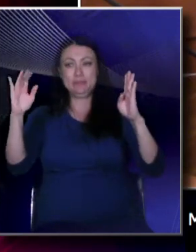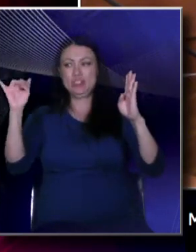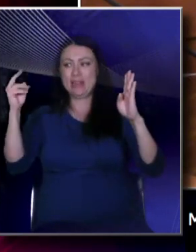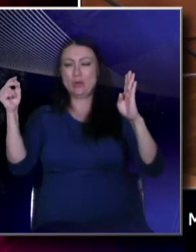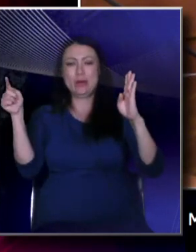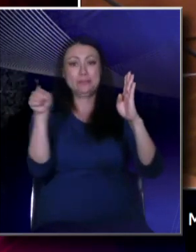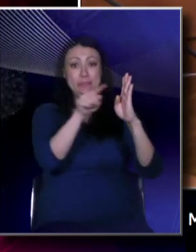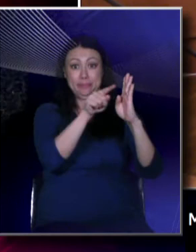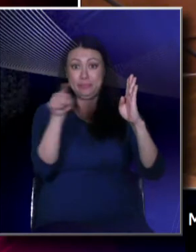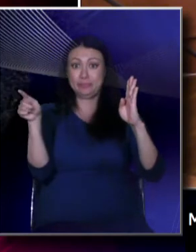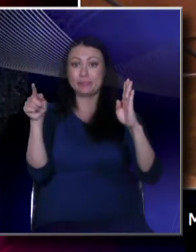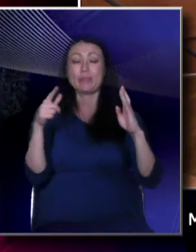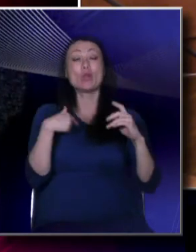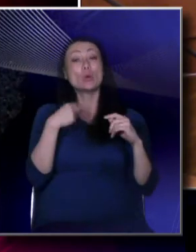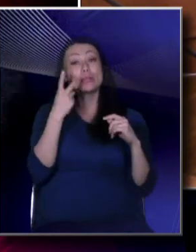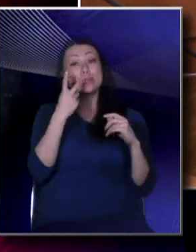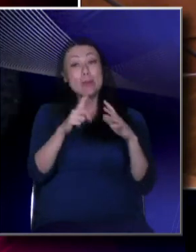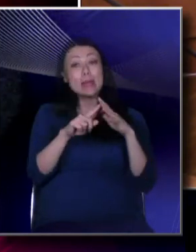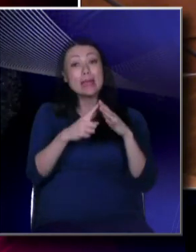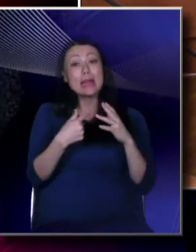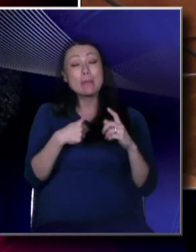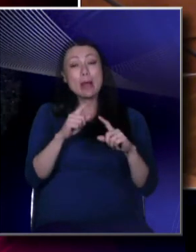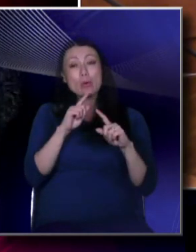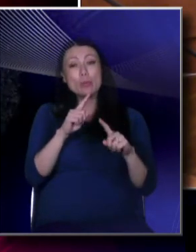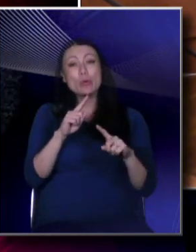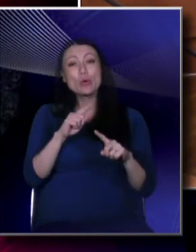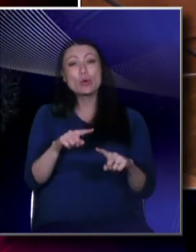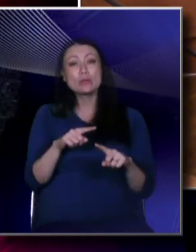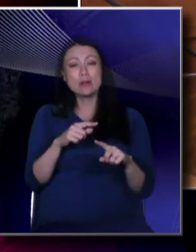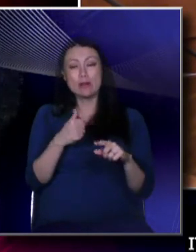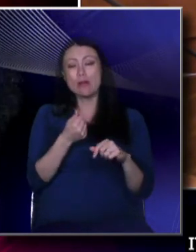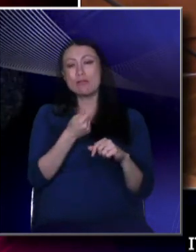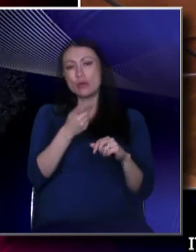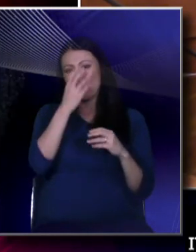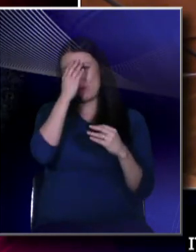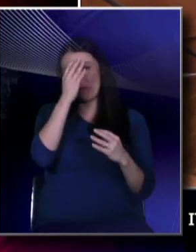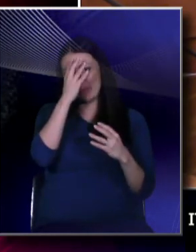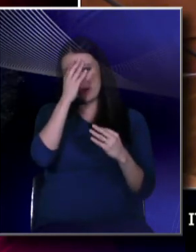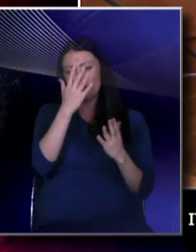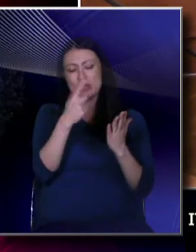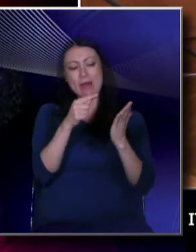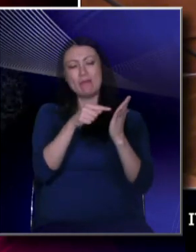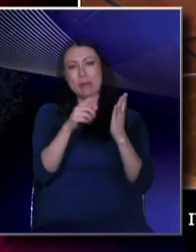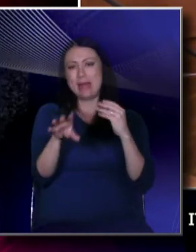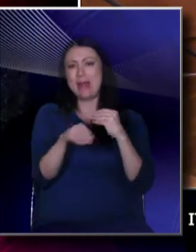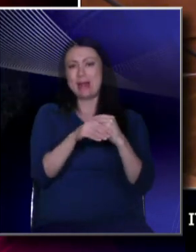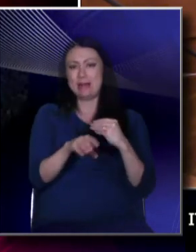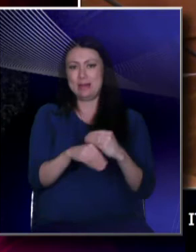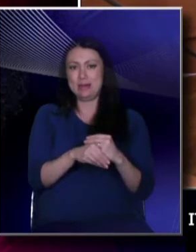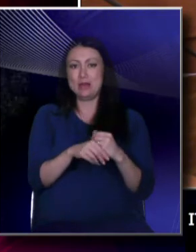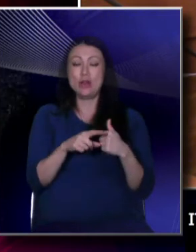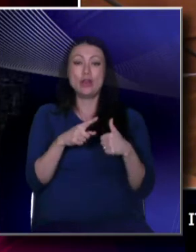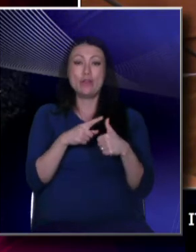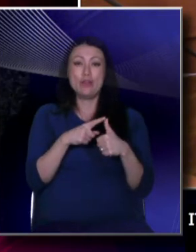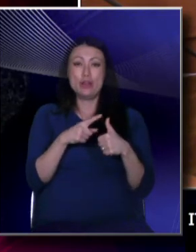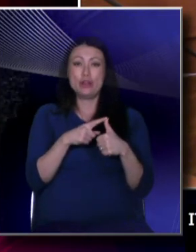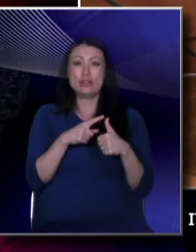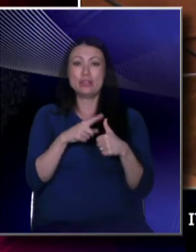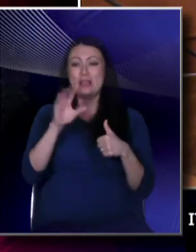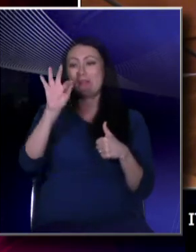the beginning of my report, a few informational items have been identified and added. The first being